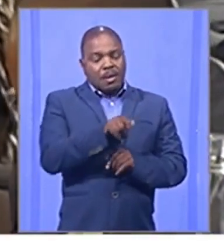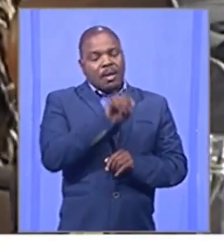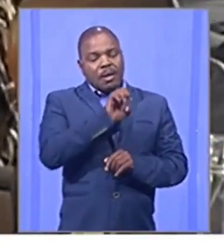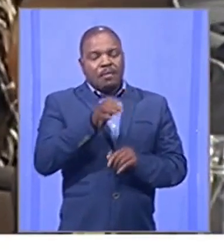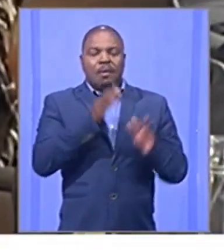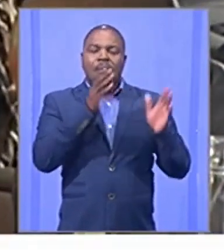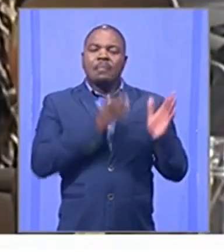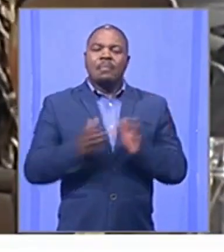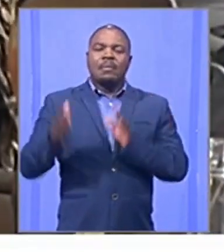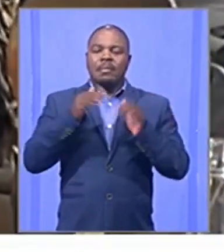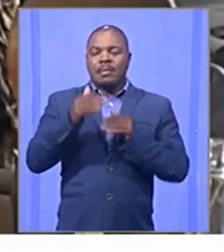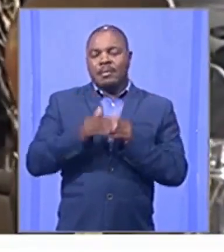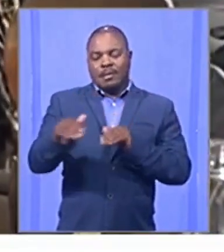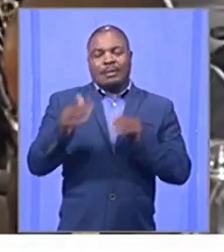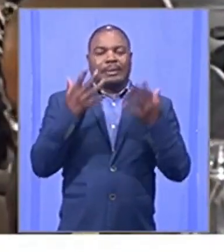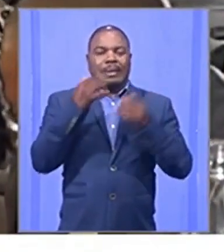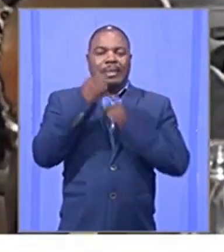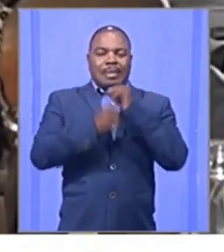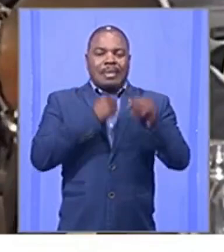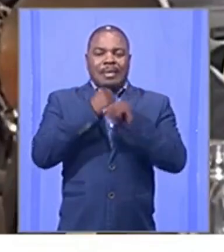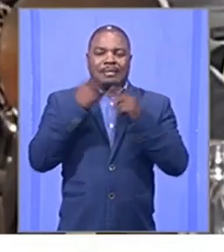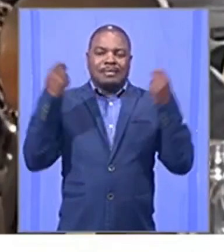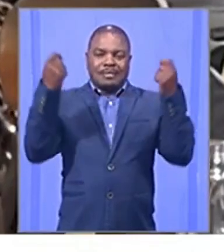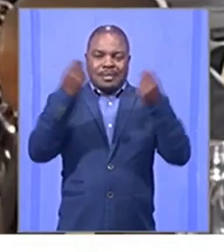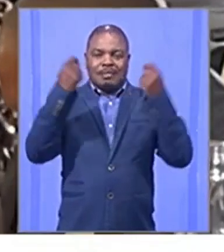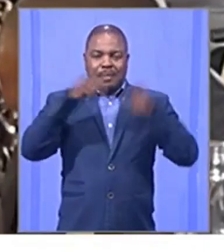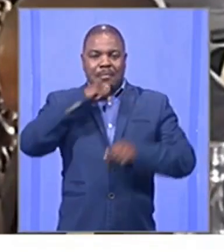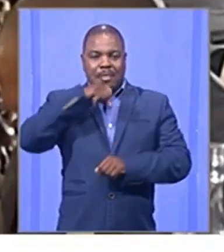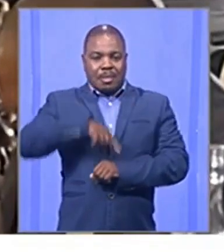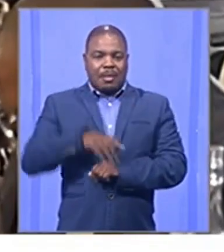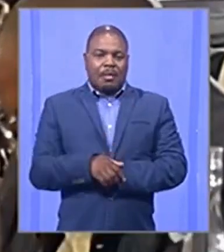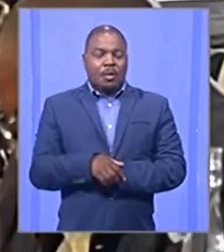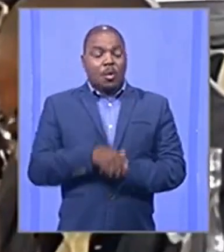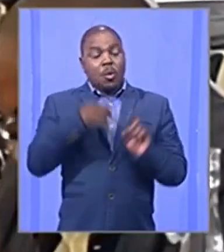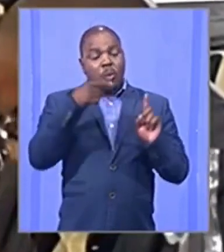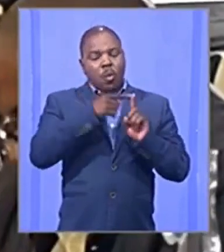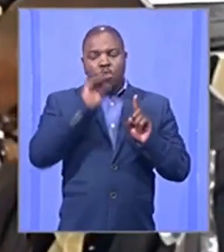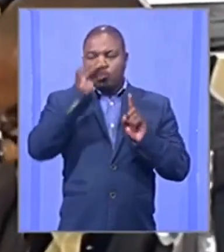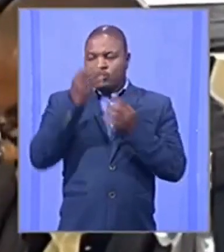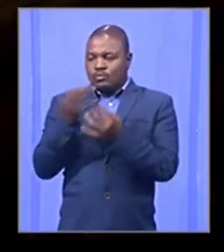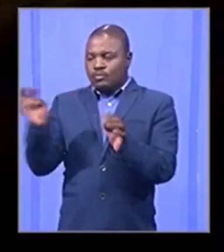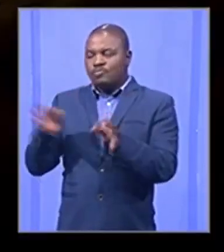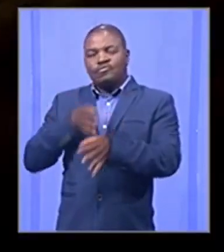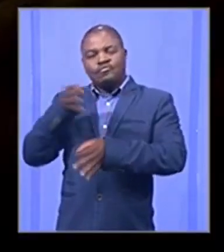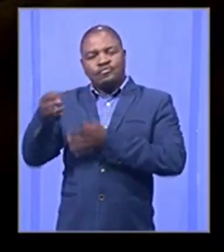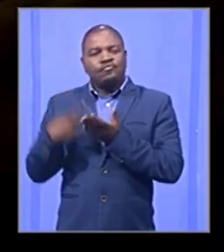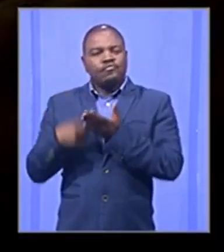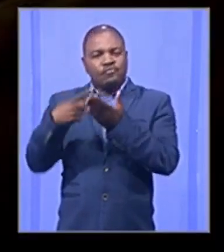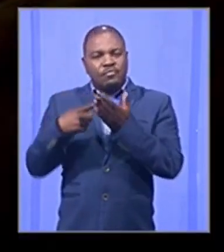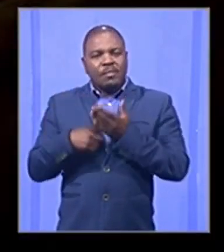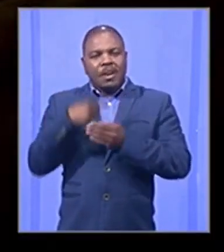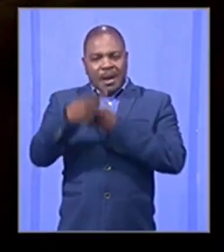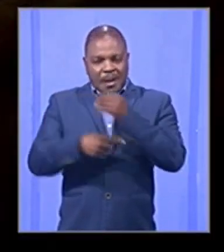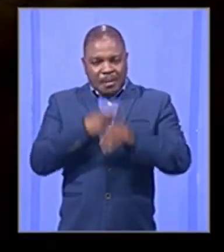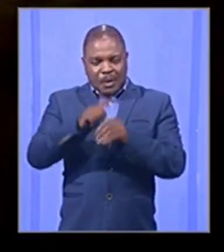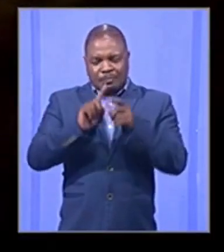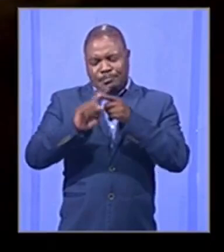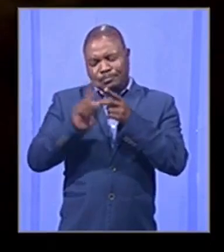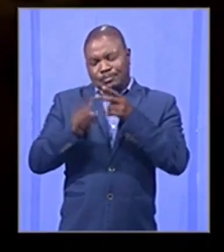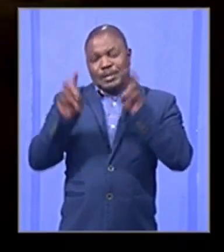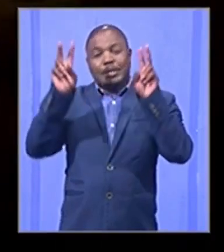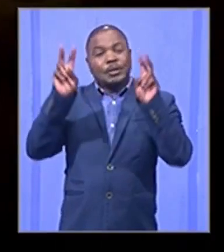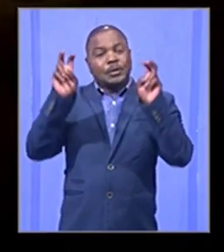wa dingwaga di le 10 le ntse le tlhamilwe. Malema o na a buisana le babegakgang go buisanela merero e farologaneng